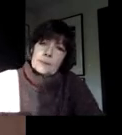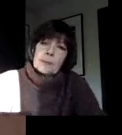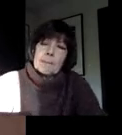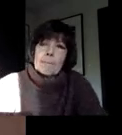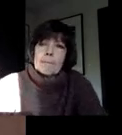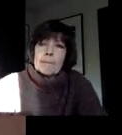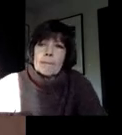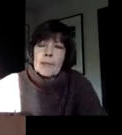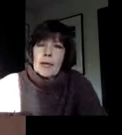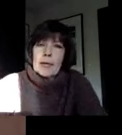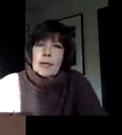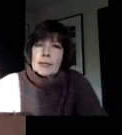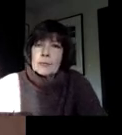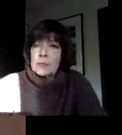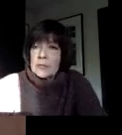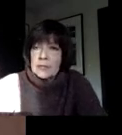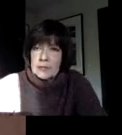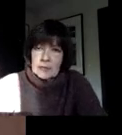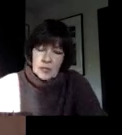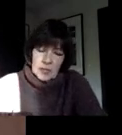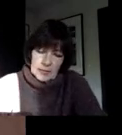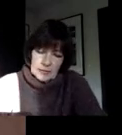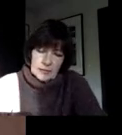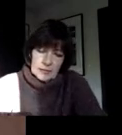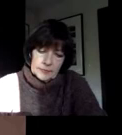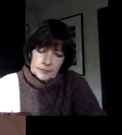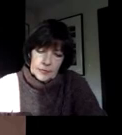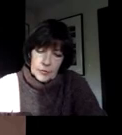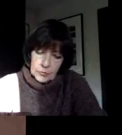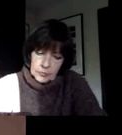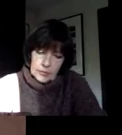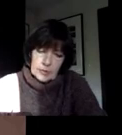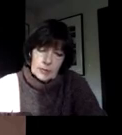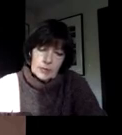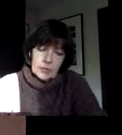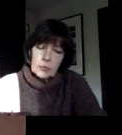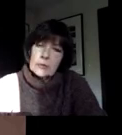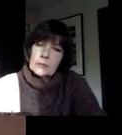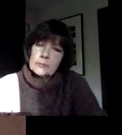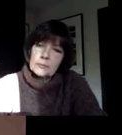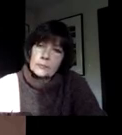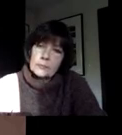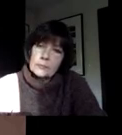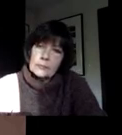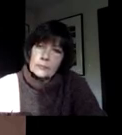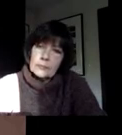1963, I was a child, a student at school,